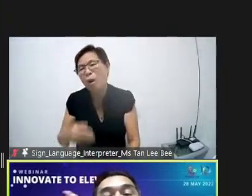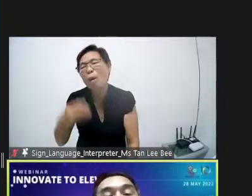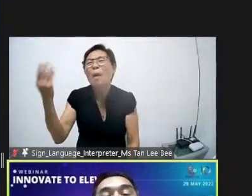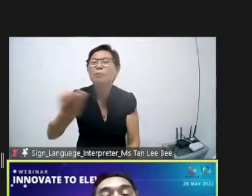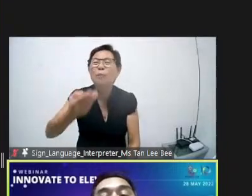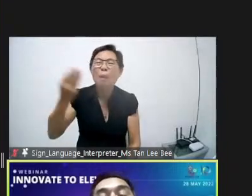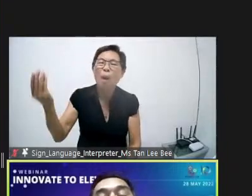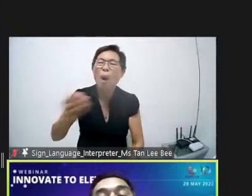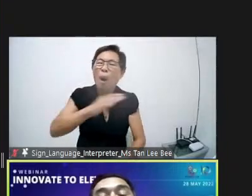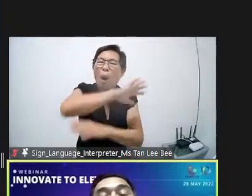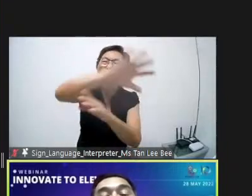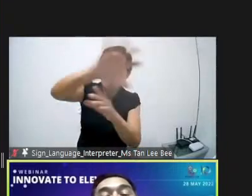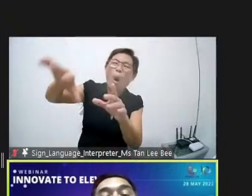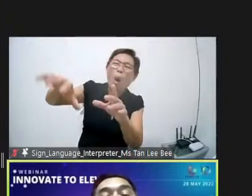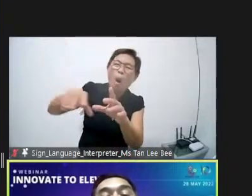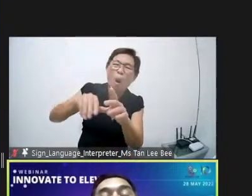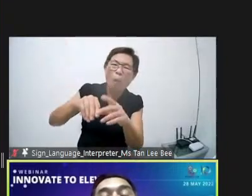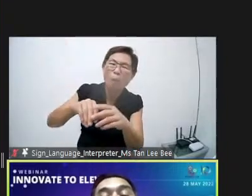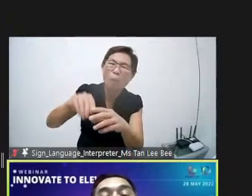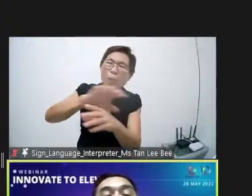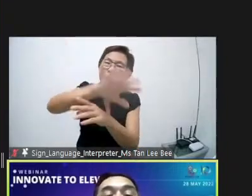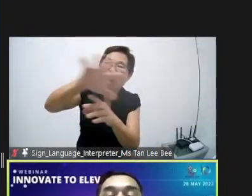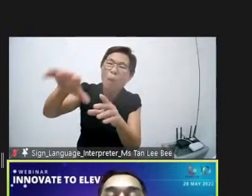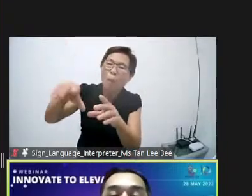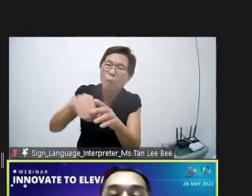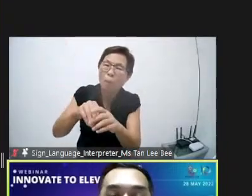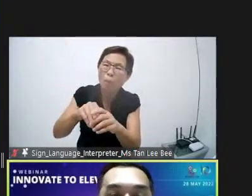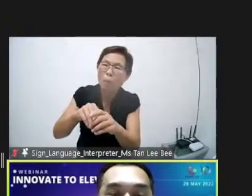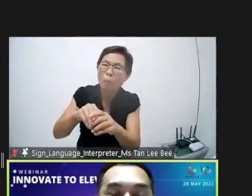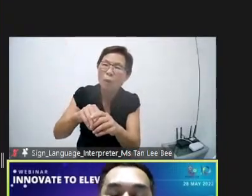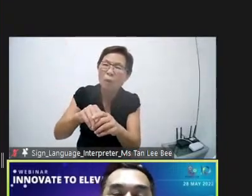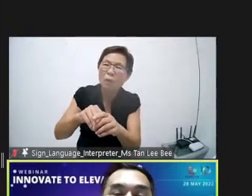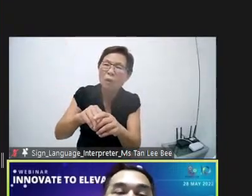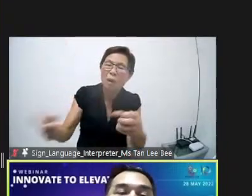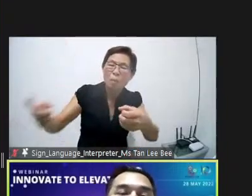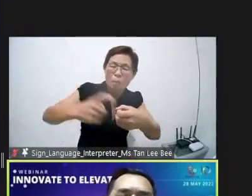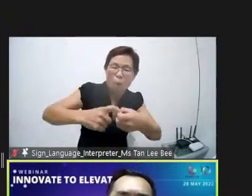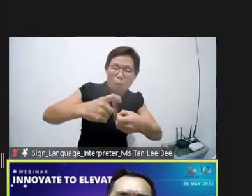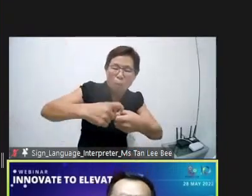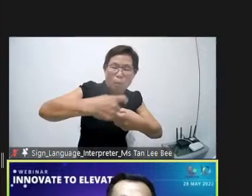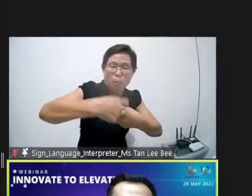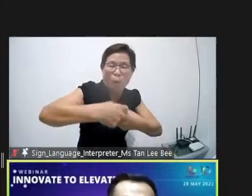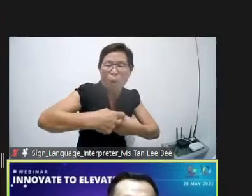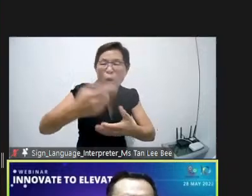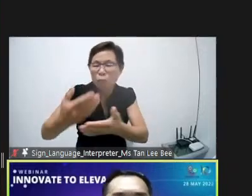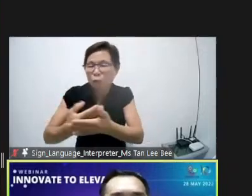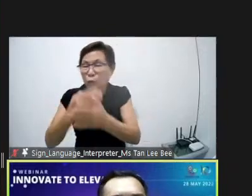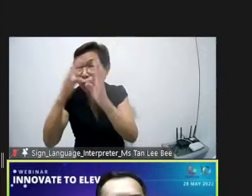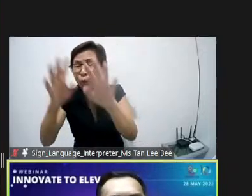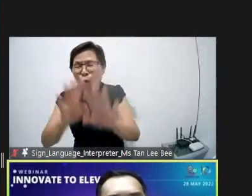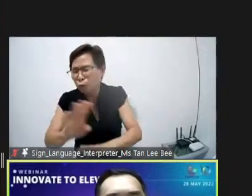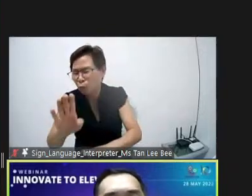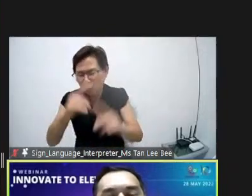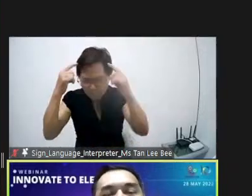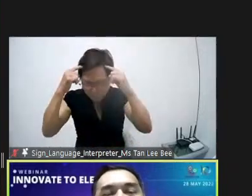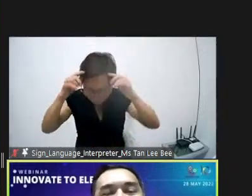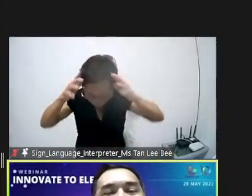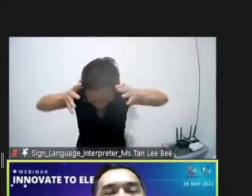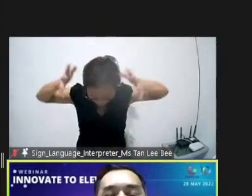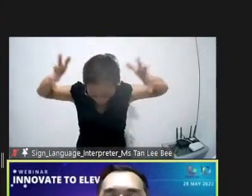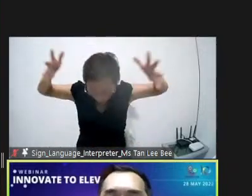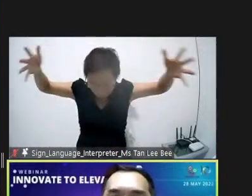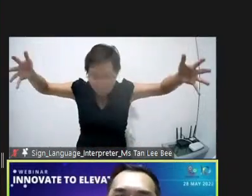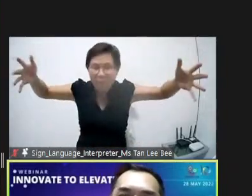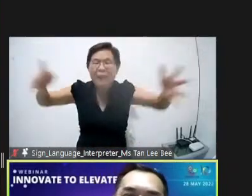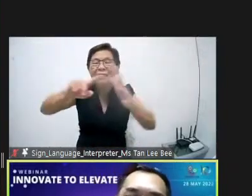things covered the ecosystem of innovation. So please don't think something big. Started with a small